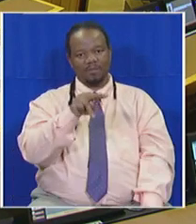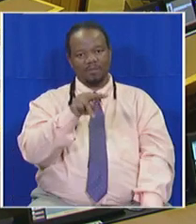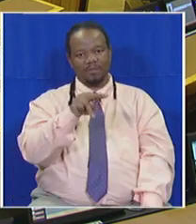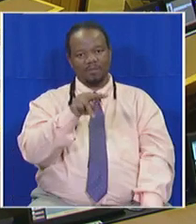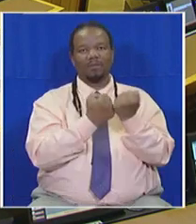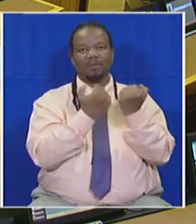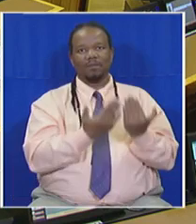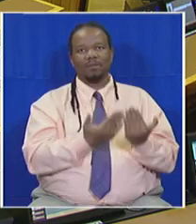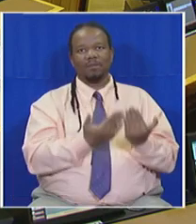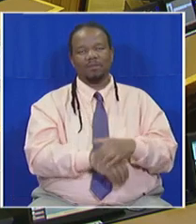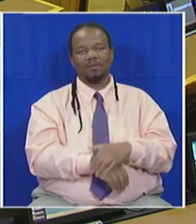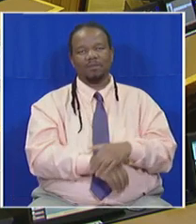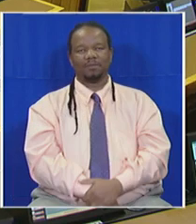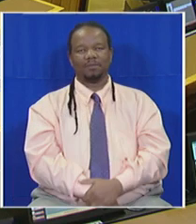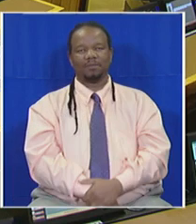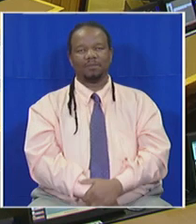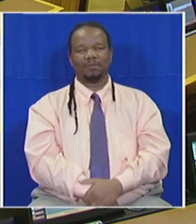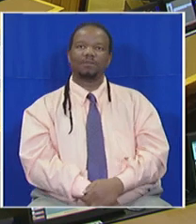budget.